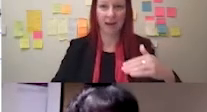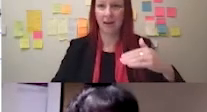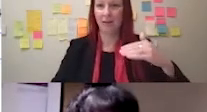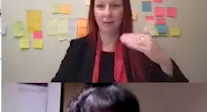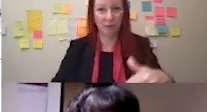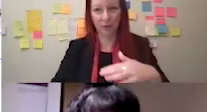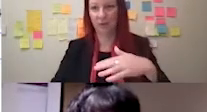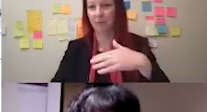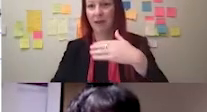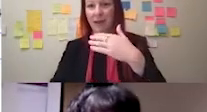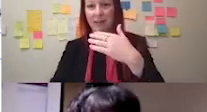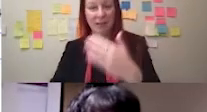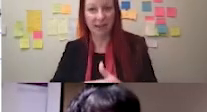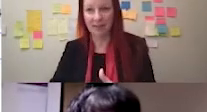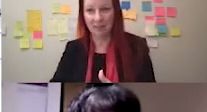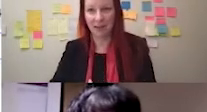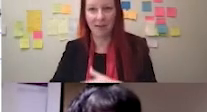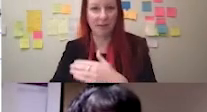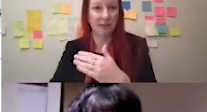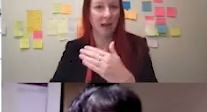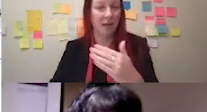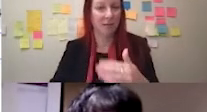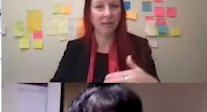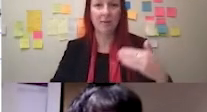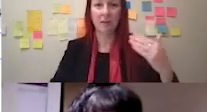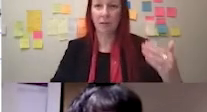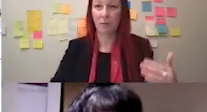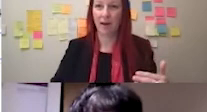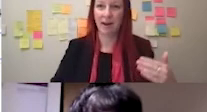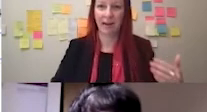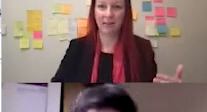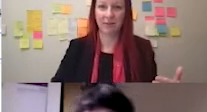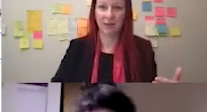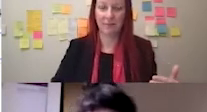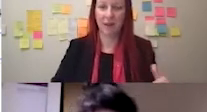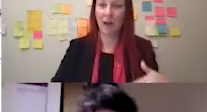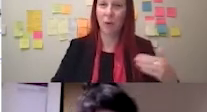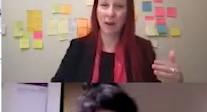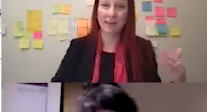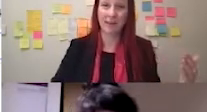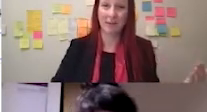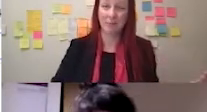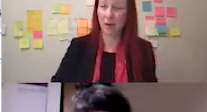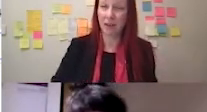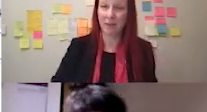on email, Zoom, checking something else. I'm just with one activity.